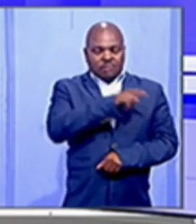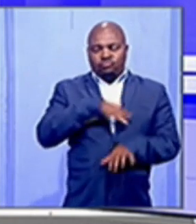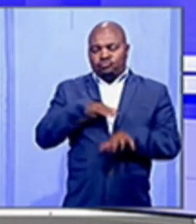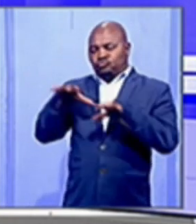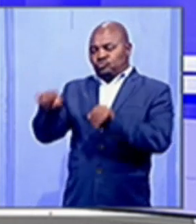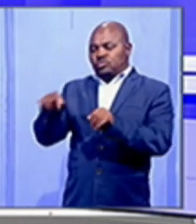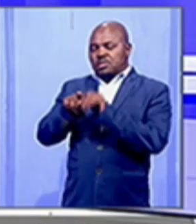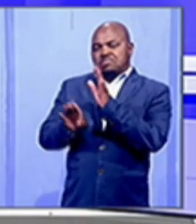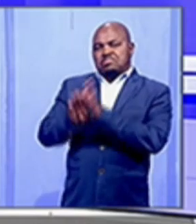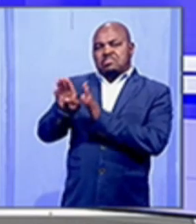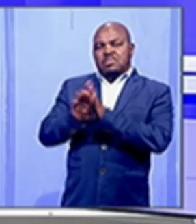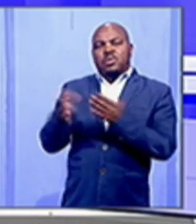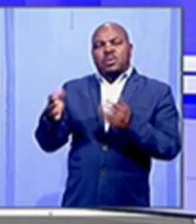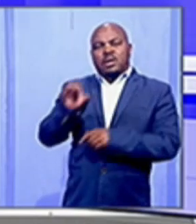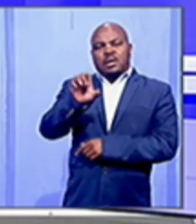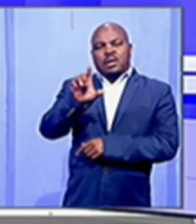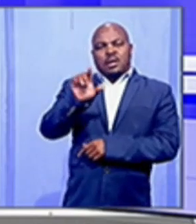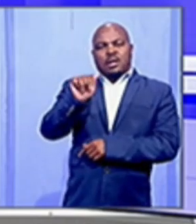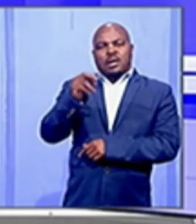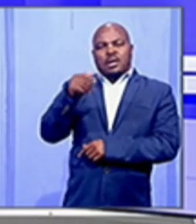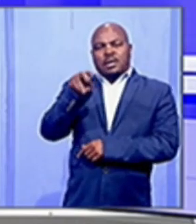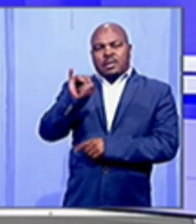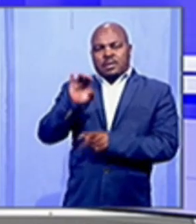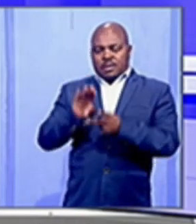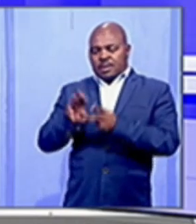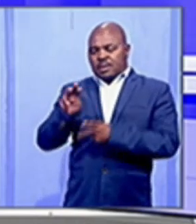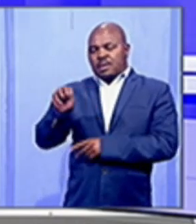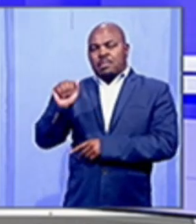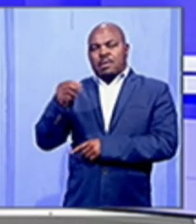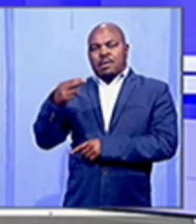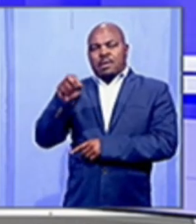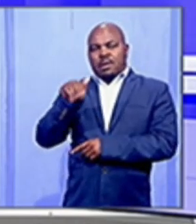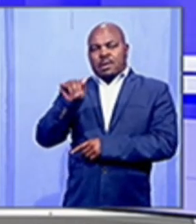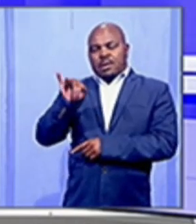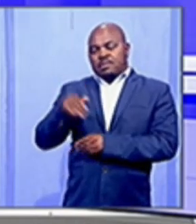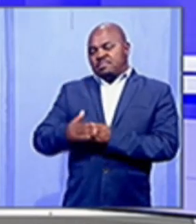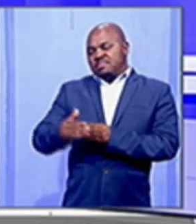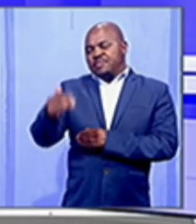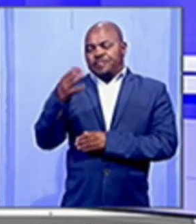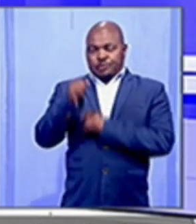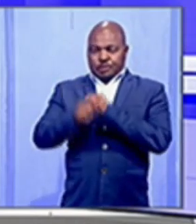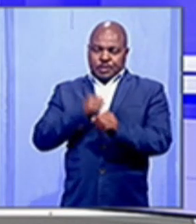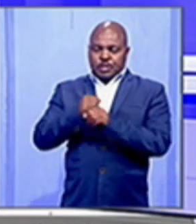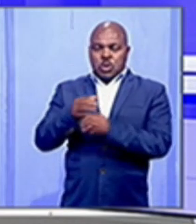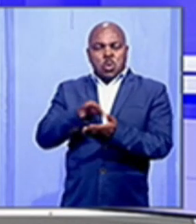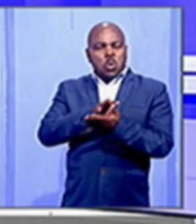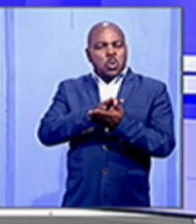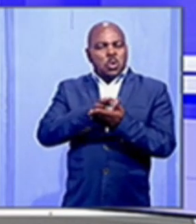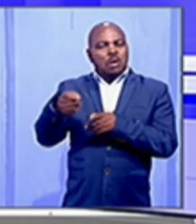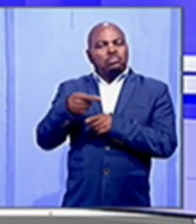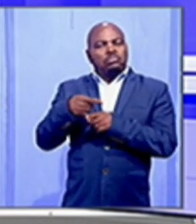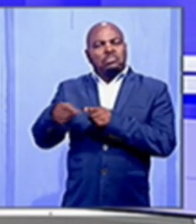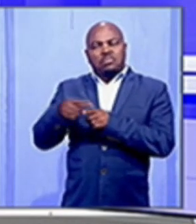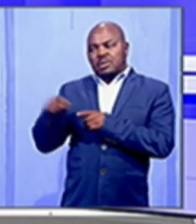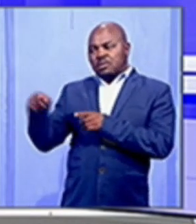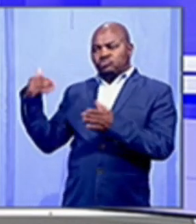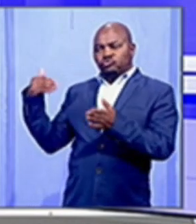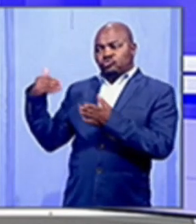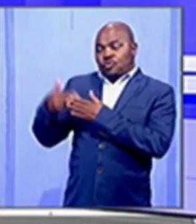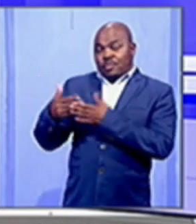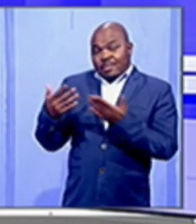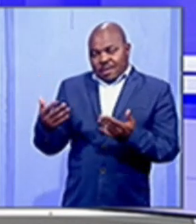tlhabolola dihotele tsa Elangeni le Maharani mo dingwageng di le 50 tse di tlang. Kontraka khiro ya ga jaana ya setlamo se se tsamaisang